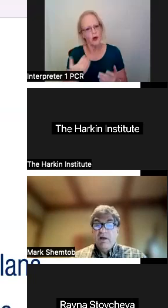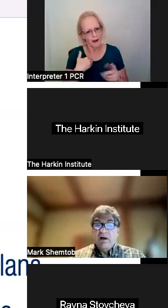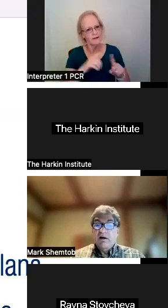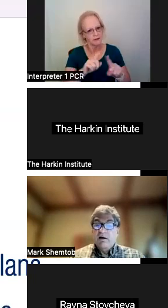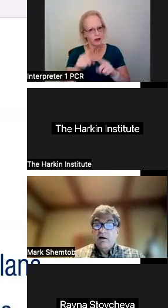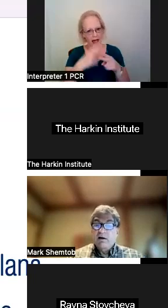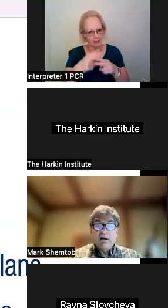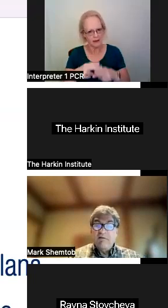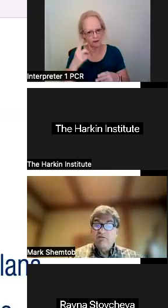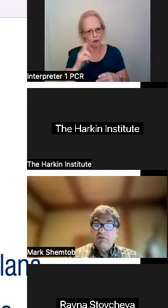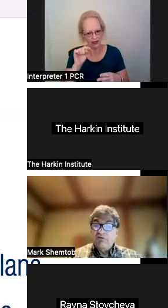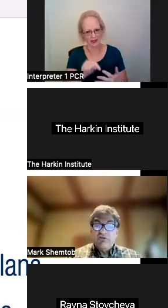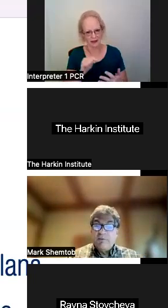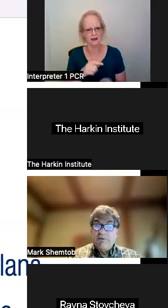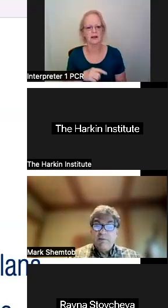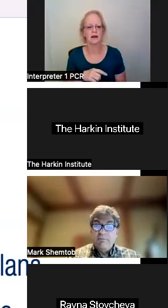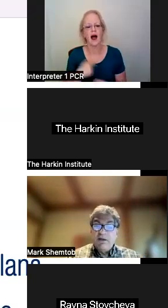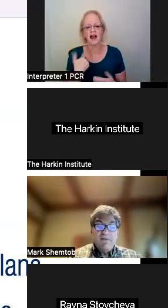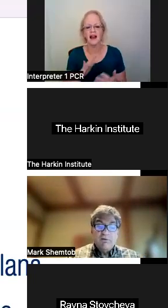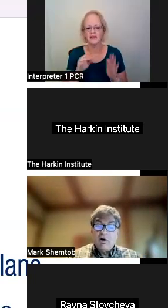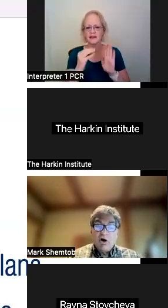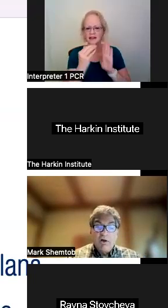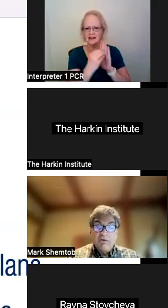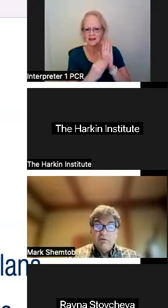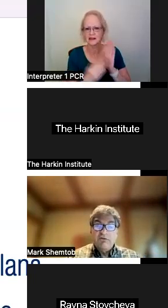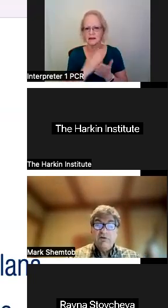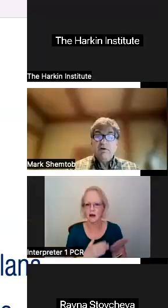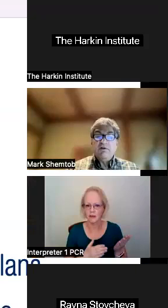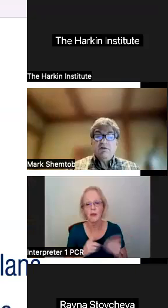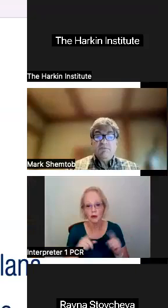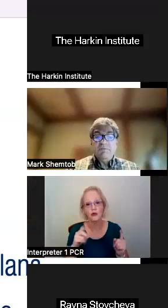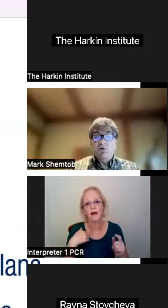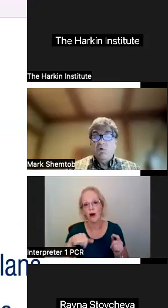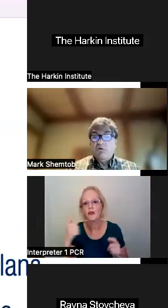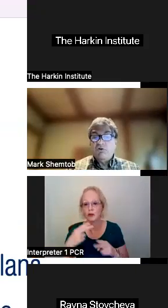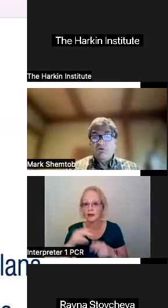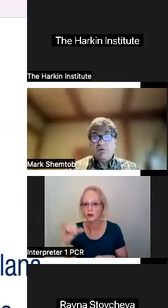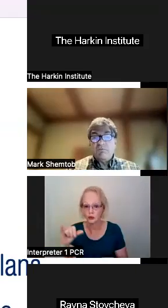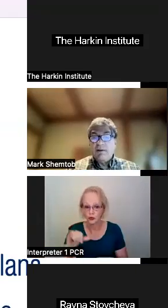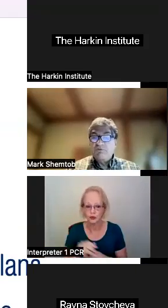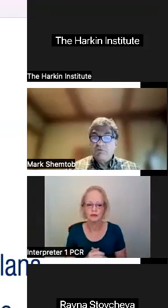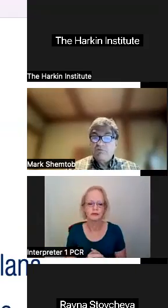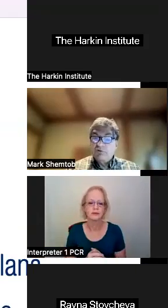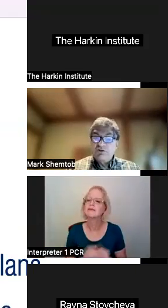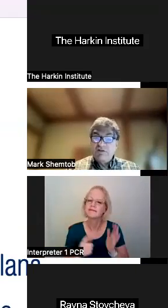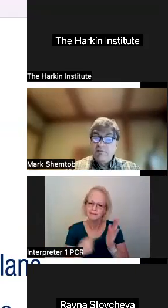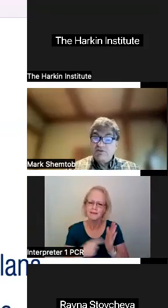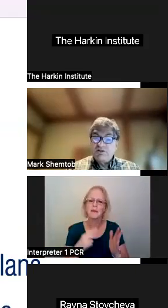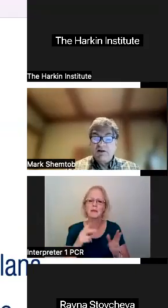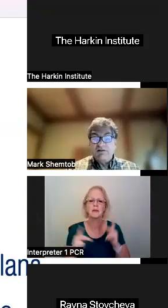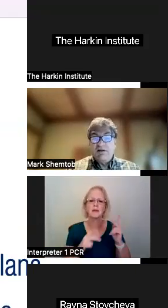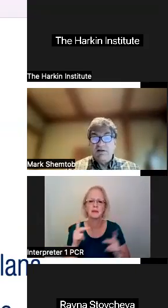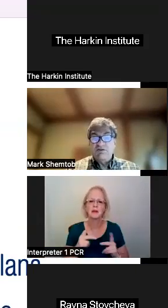names. I've listed some of them, and there are others. People also sometimes refer to them